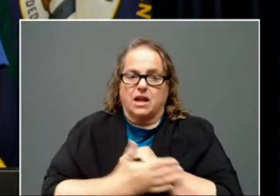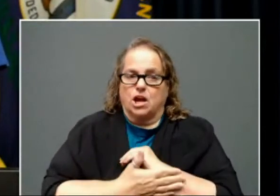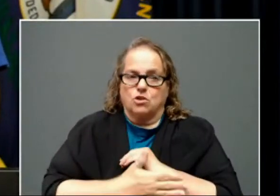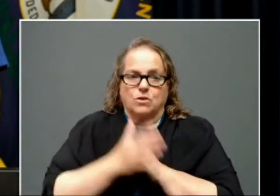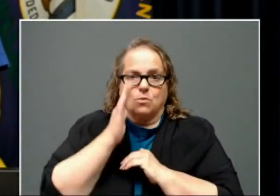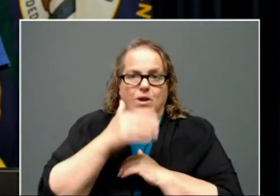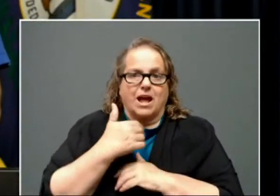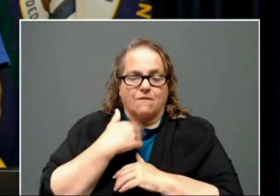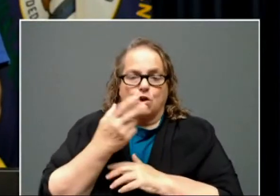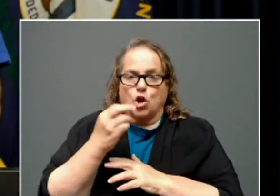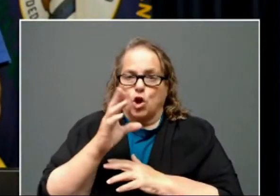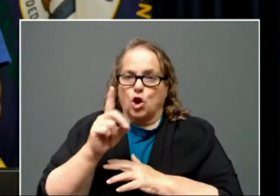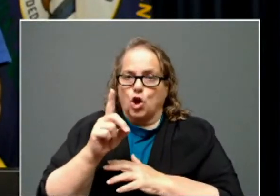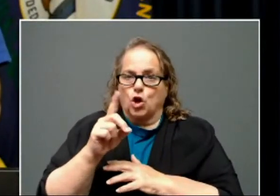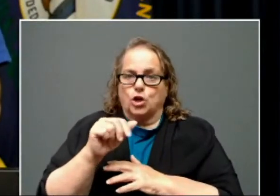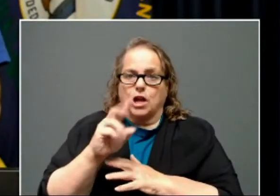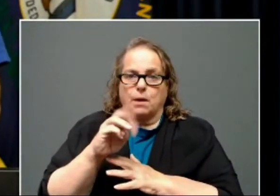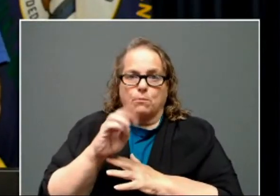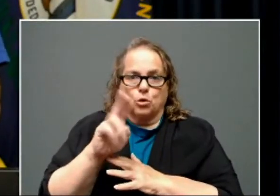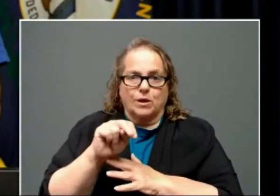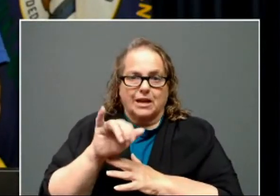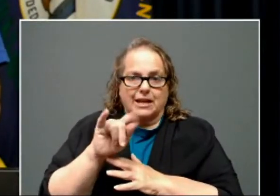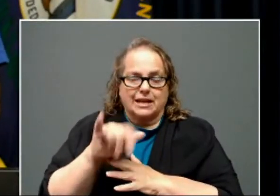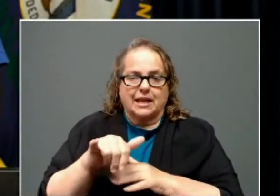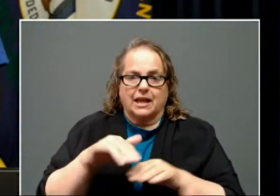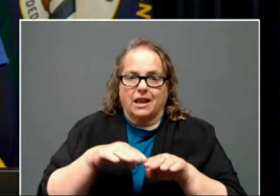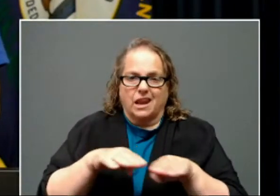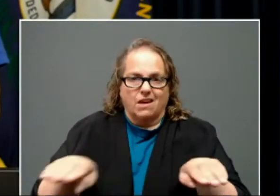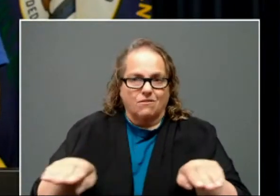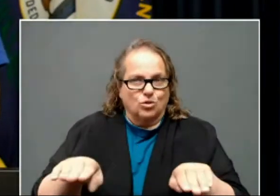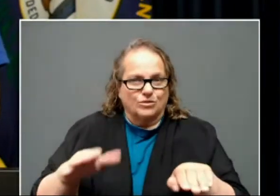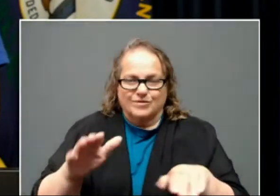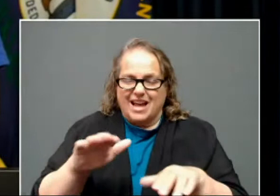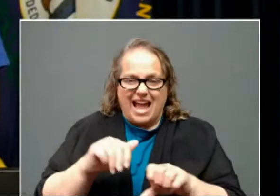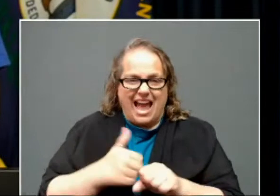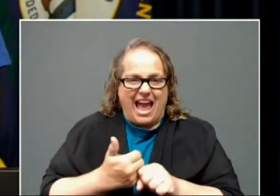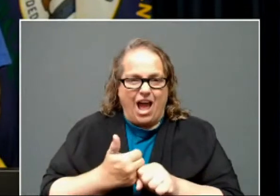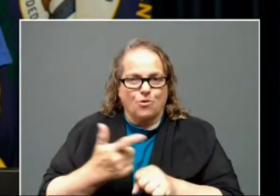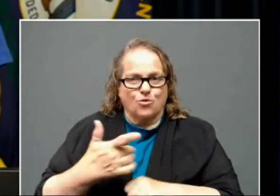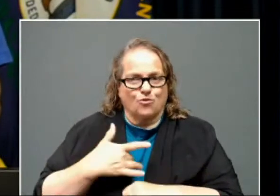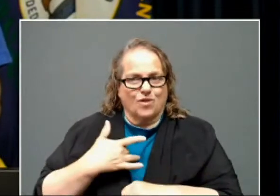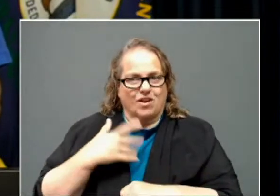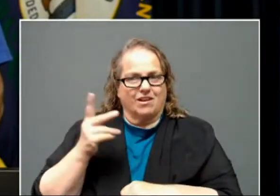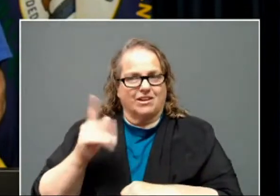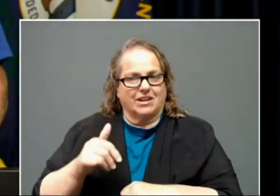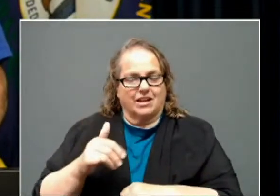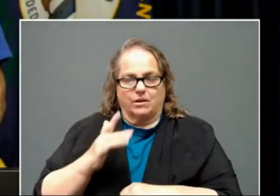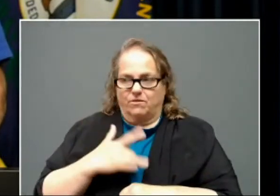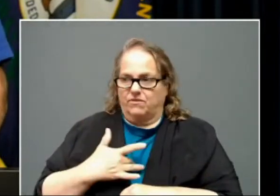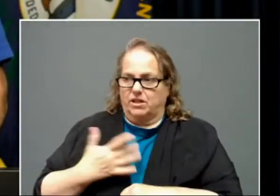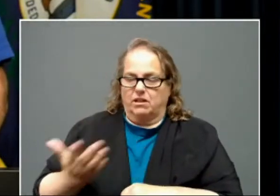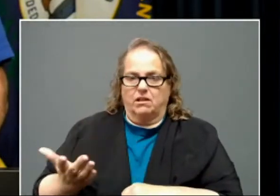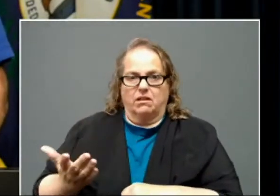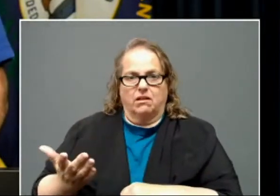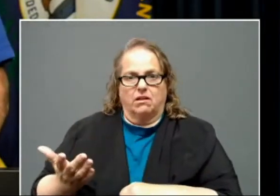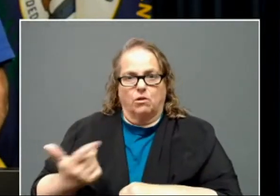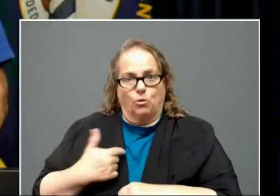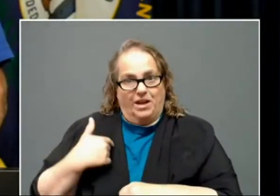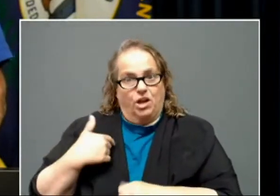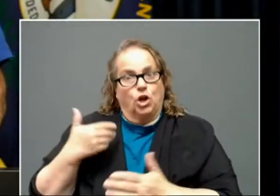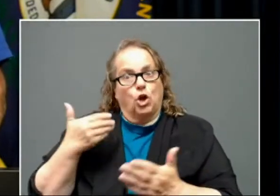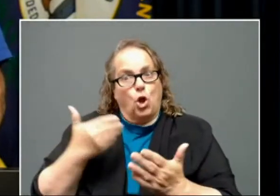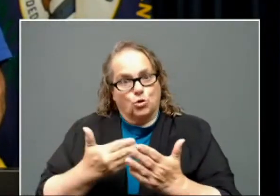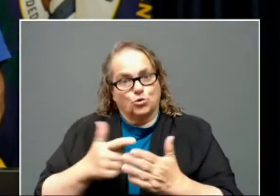levels. So how do you think this affects Kentucky and reaching that goal? Surely enough, we got the news that we're a bit closer to that today.